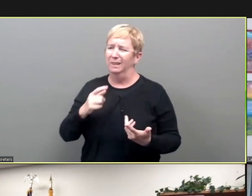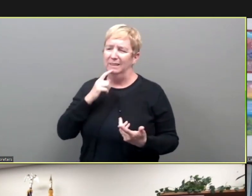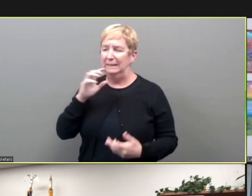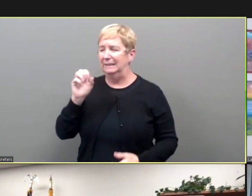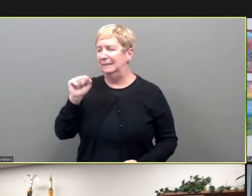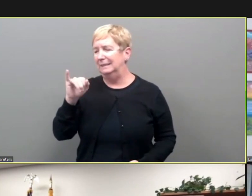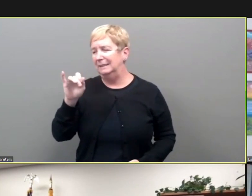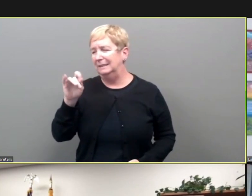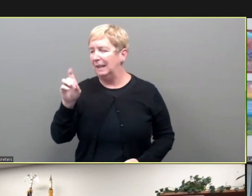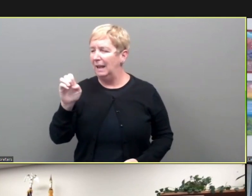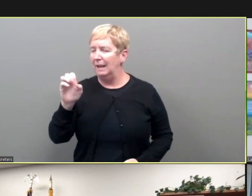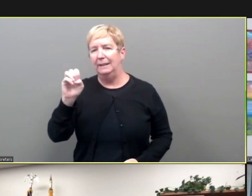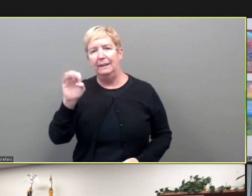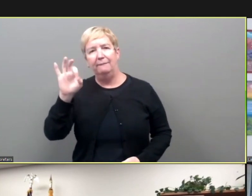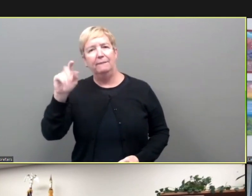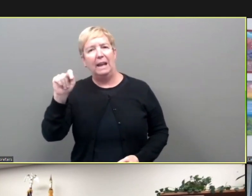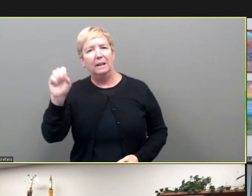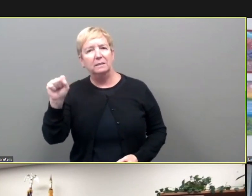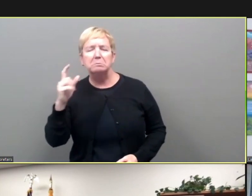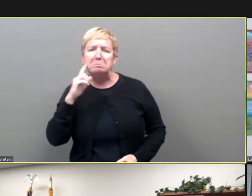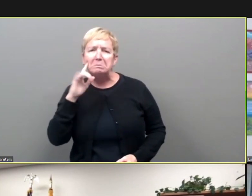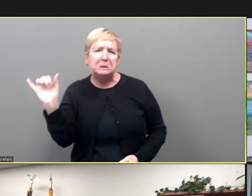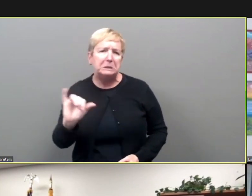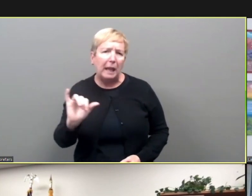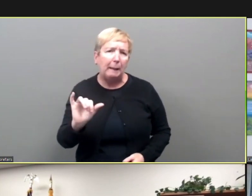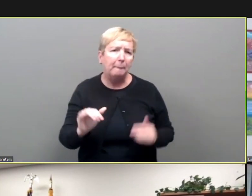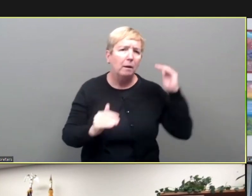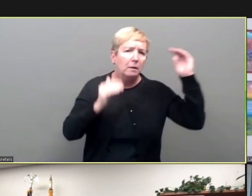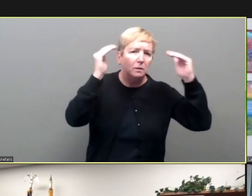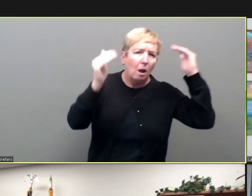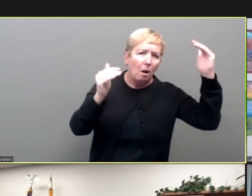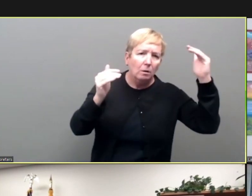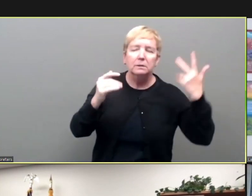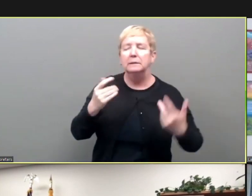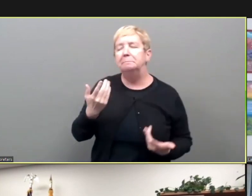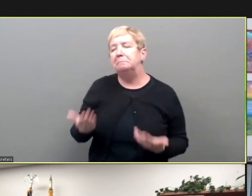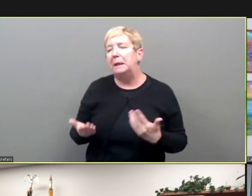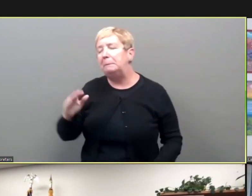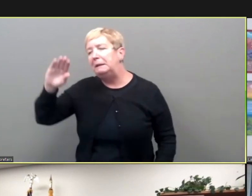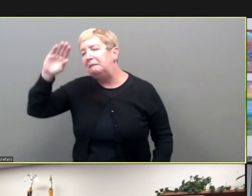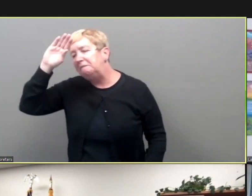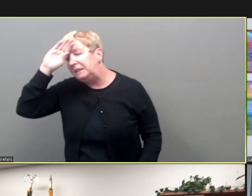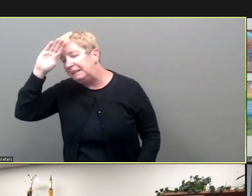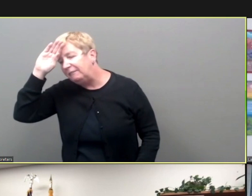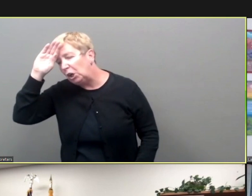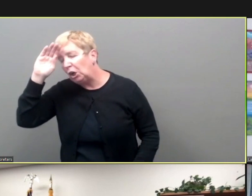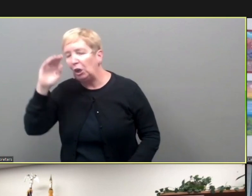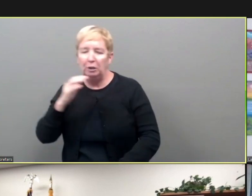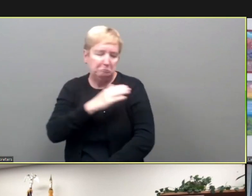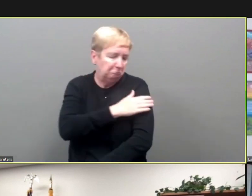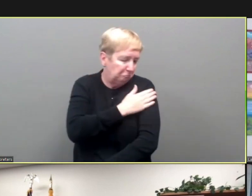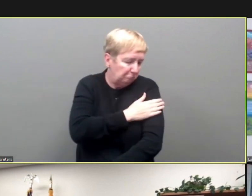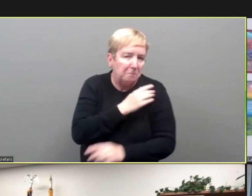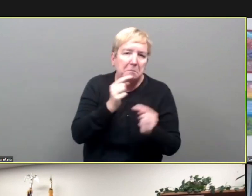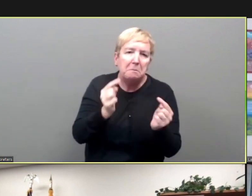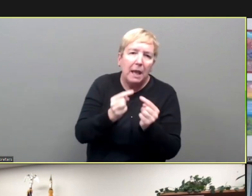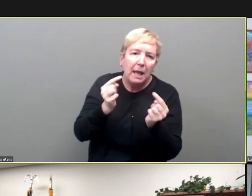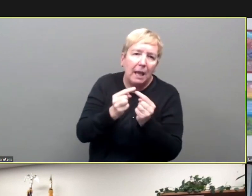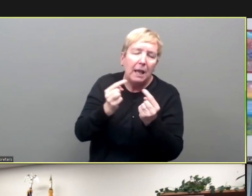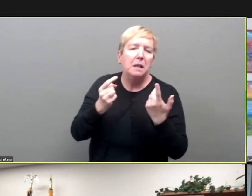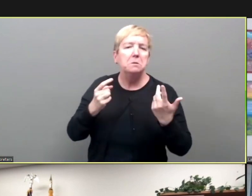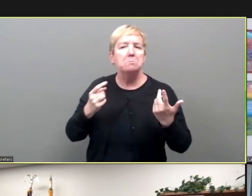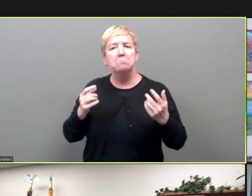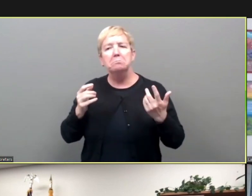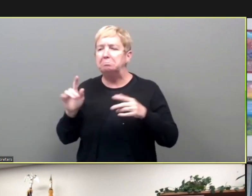everyone else's side effects, very minor side effects like a little bit of fever or arm pain, and not in everybody.